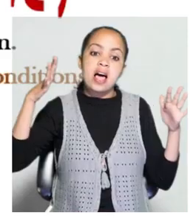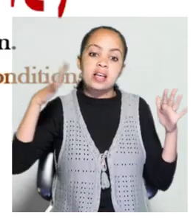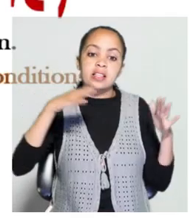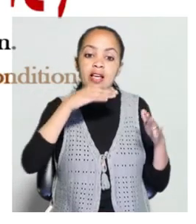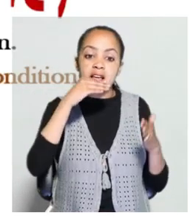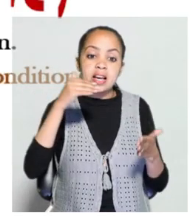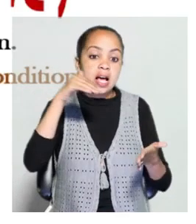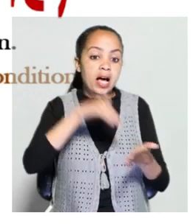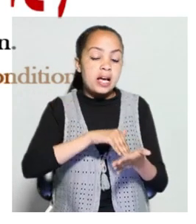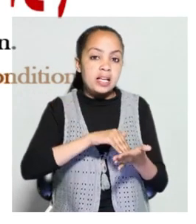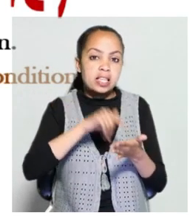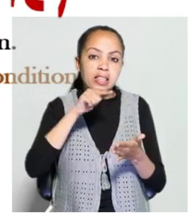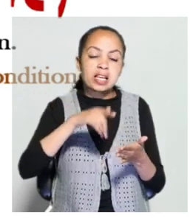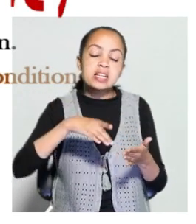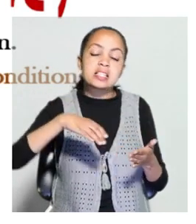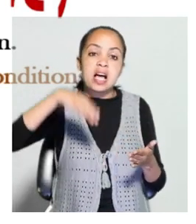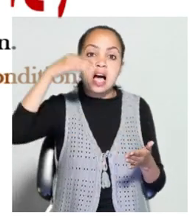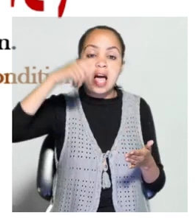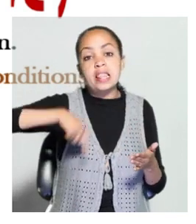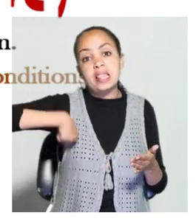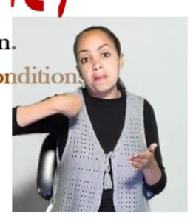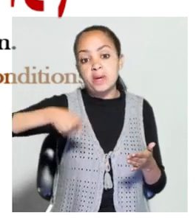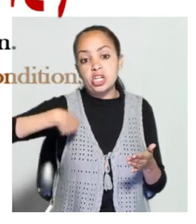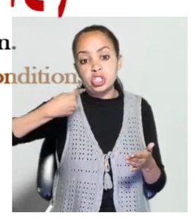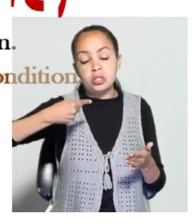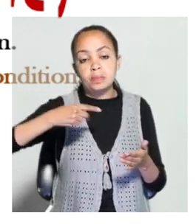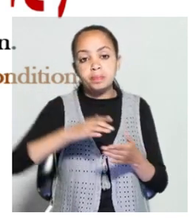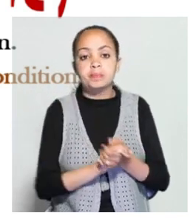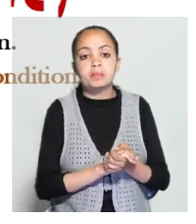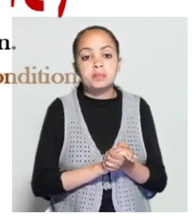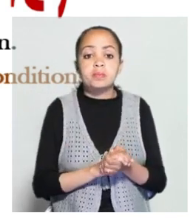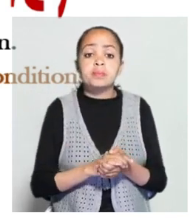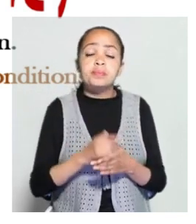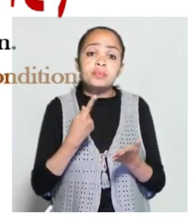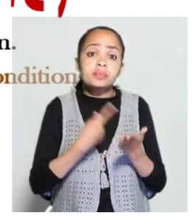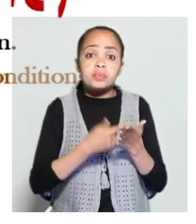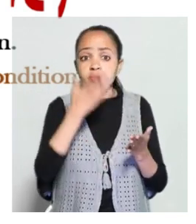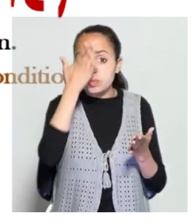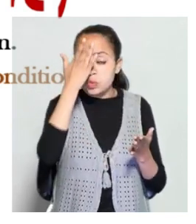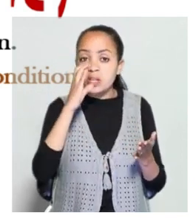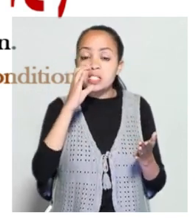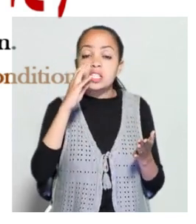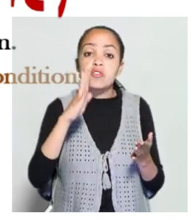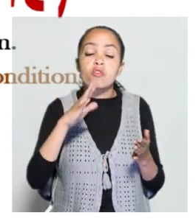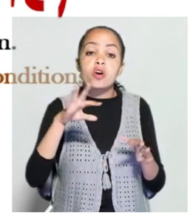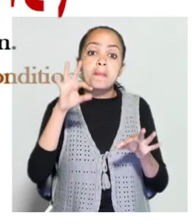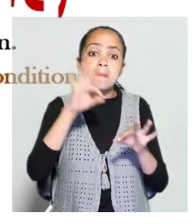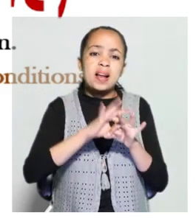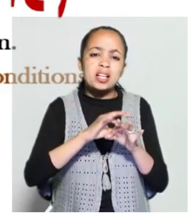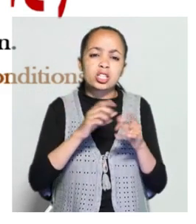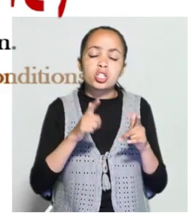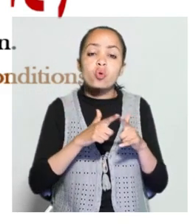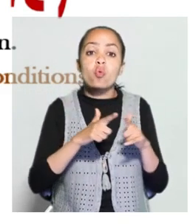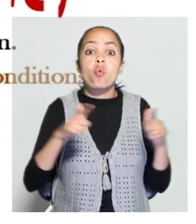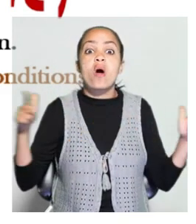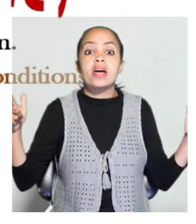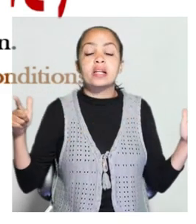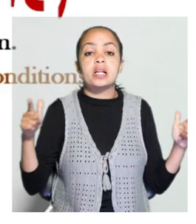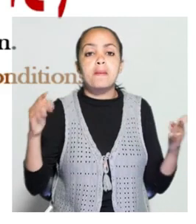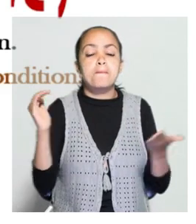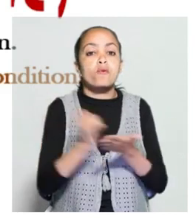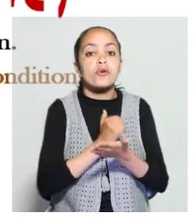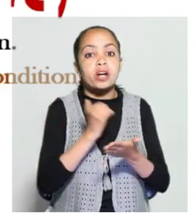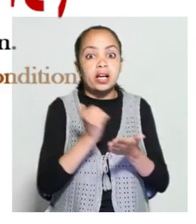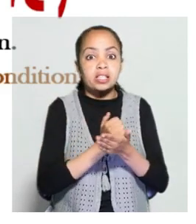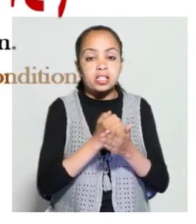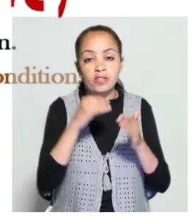And again, there is high temperature. This is why C4 plant is widely productive